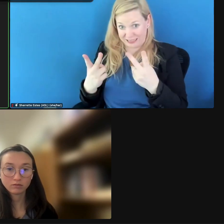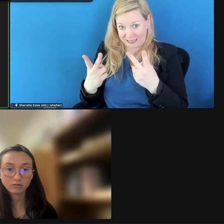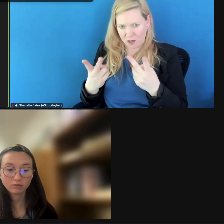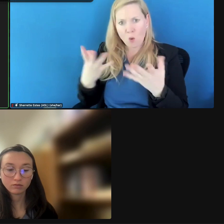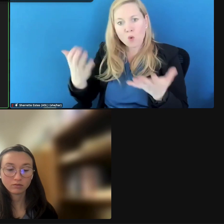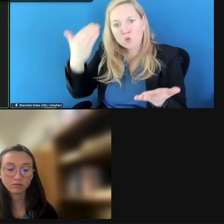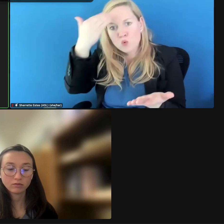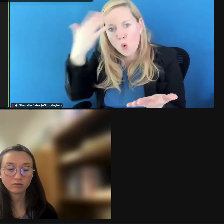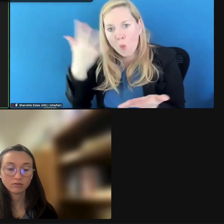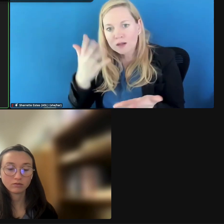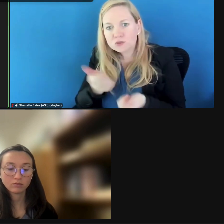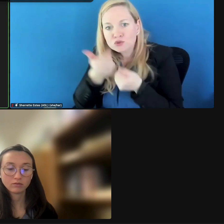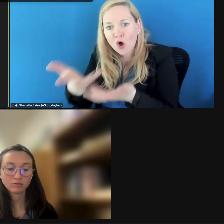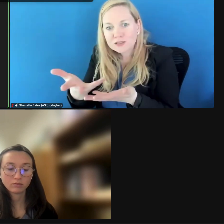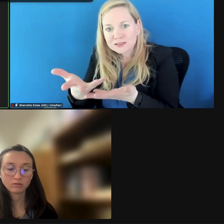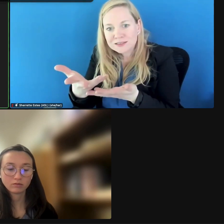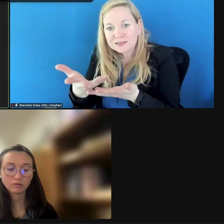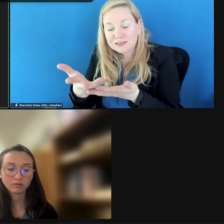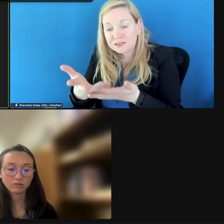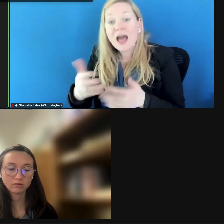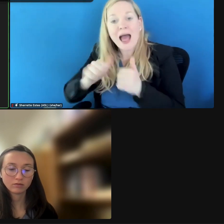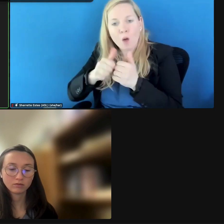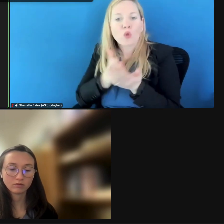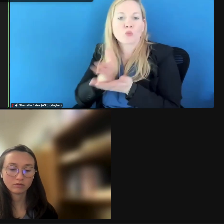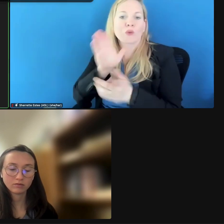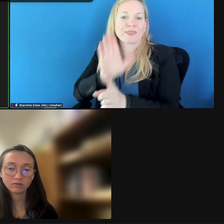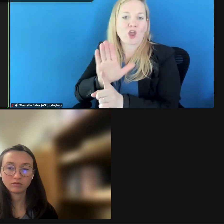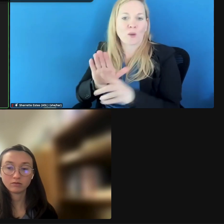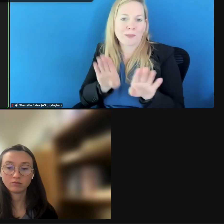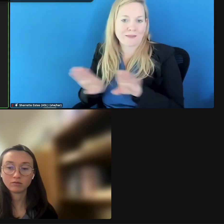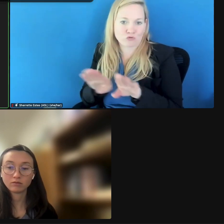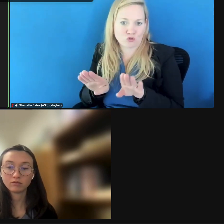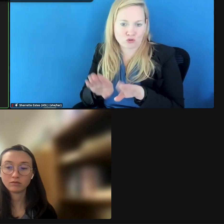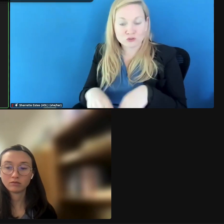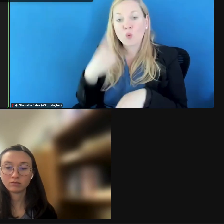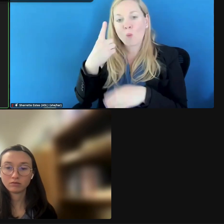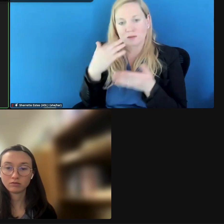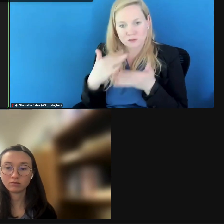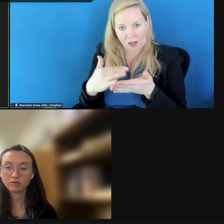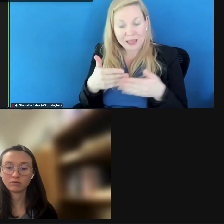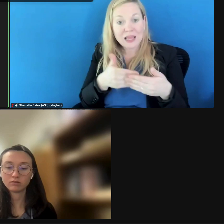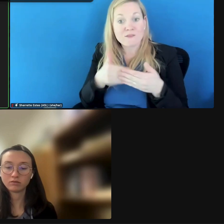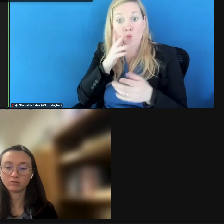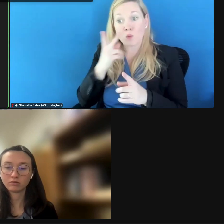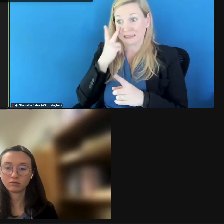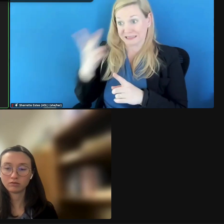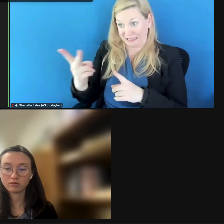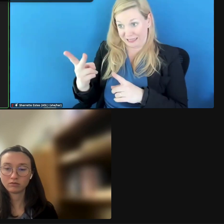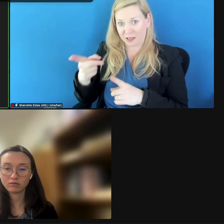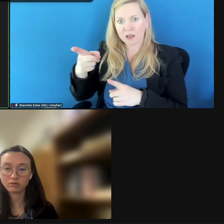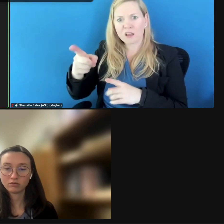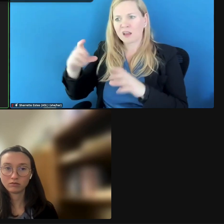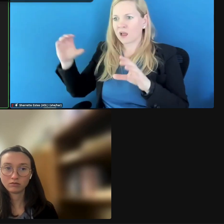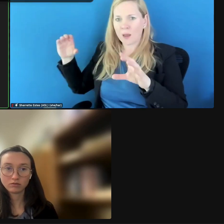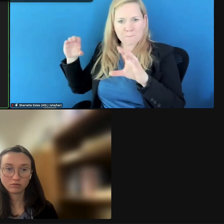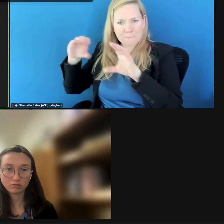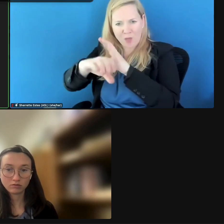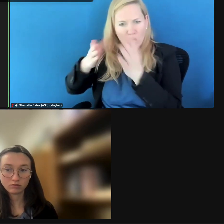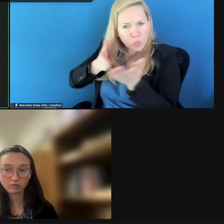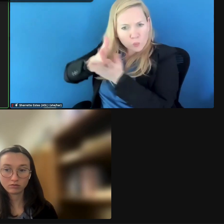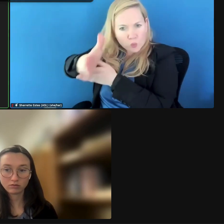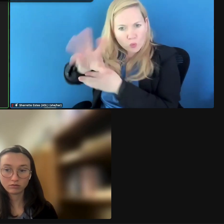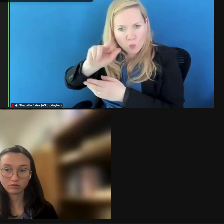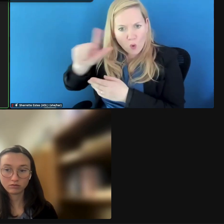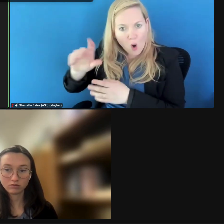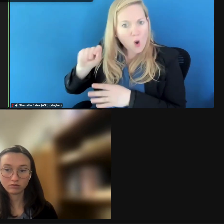surprise through their behavior. So there's one study where infants see an object pass through a wall or hover in midair, and then they're given